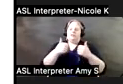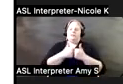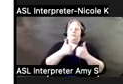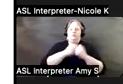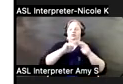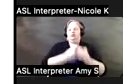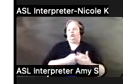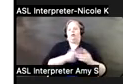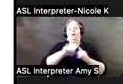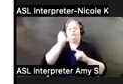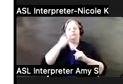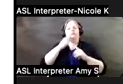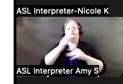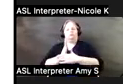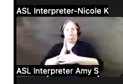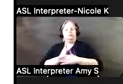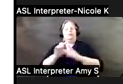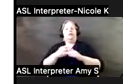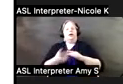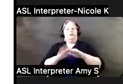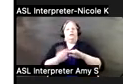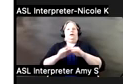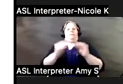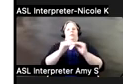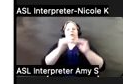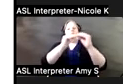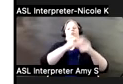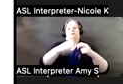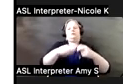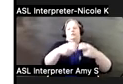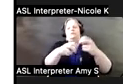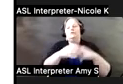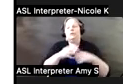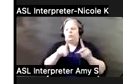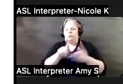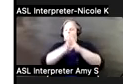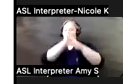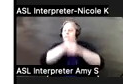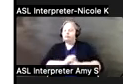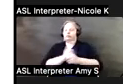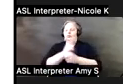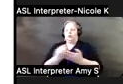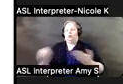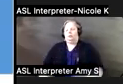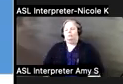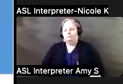But you kind of want to start intermediate and then kind of work your way up to the harder games as someone gets more and more used to using the adaptive